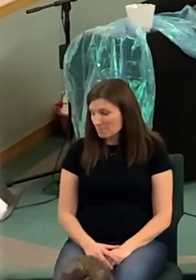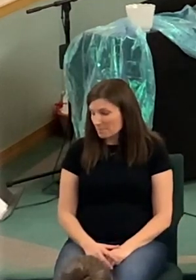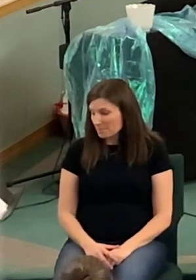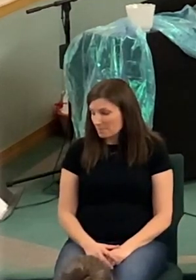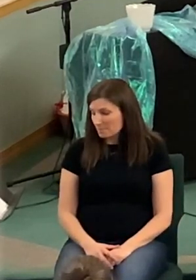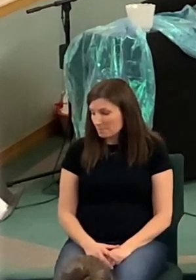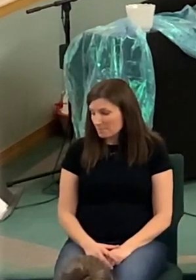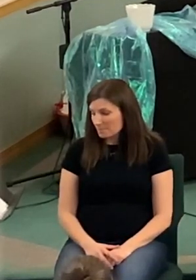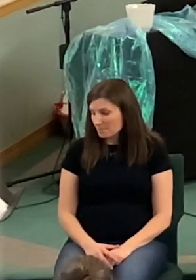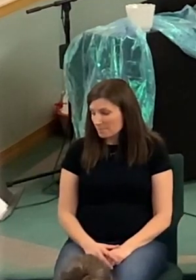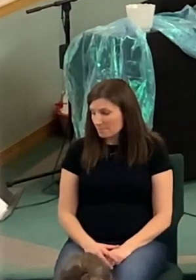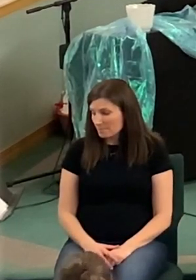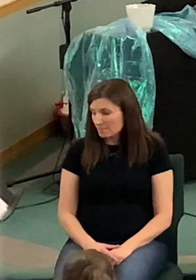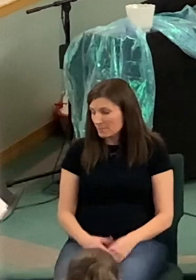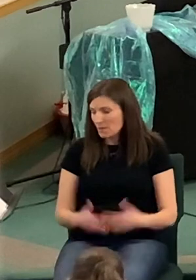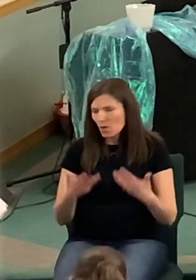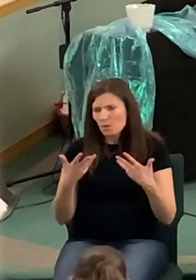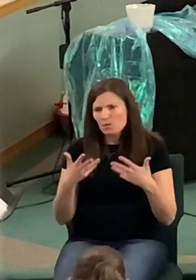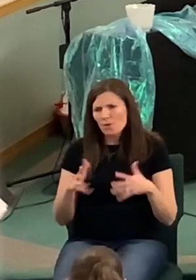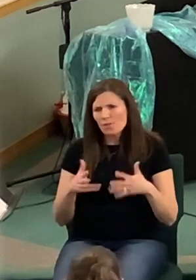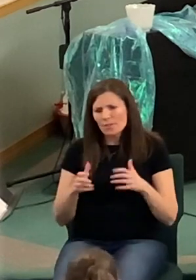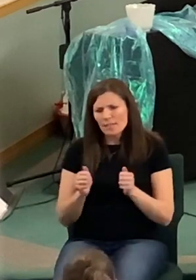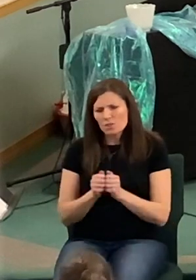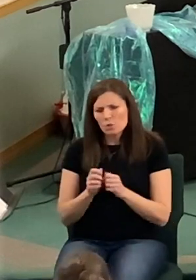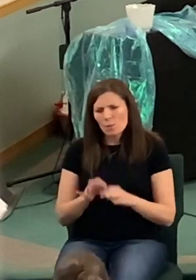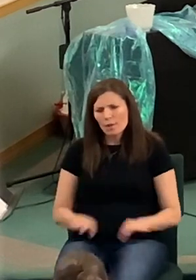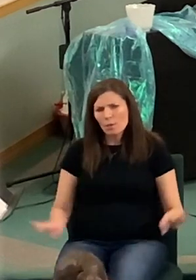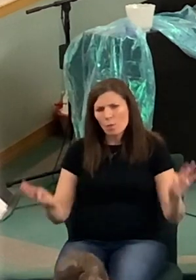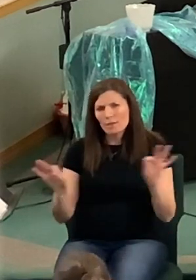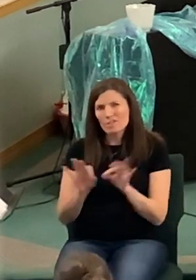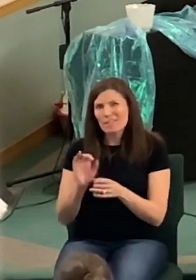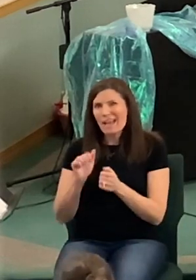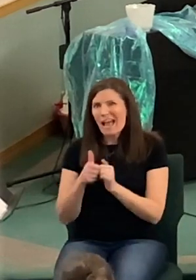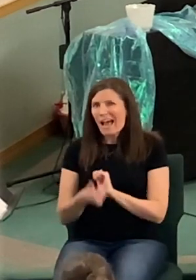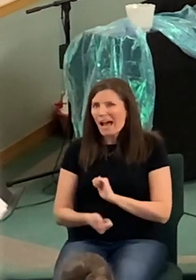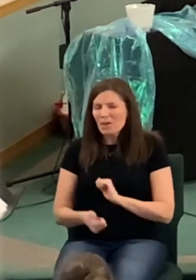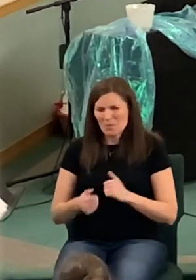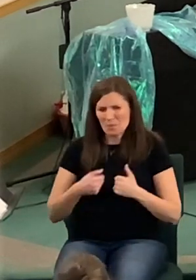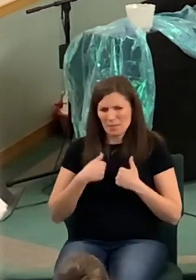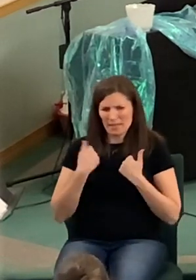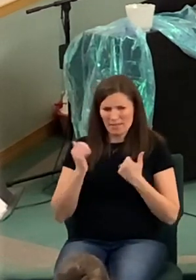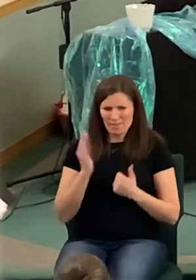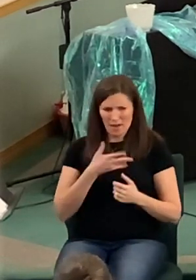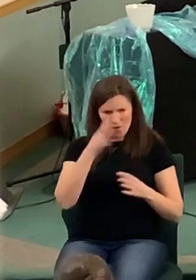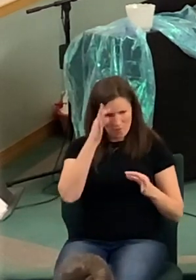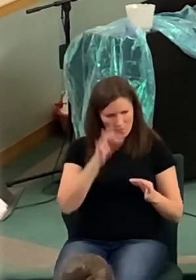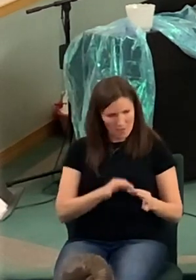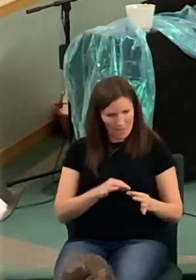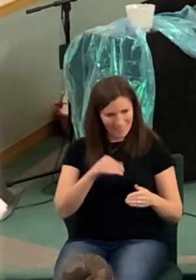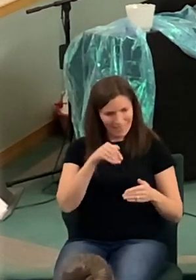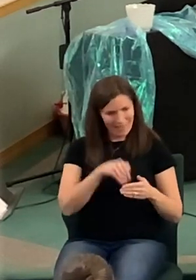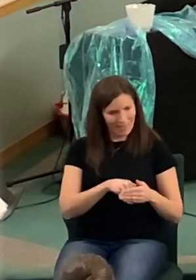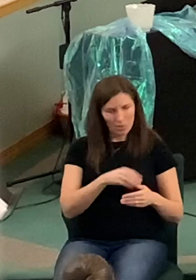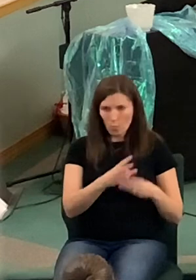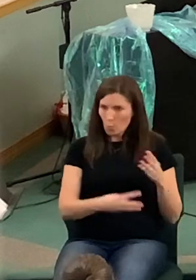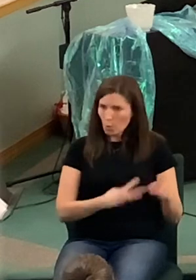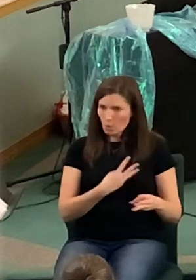And that lands us with a natural question. How do we live out our faith while in the